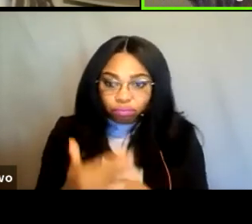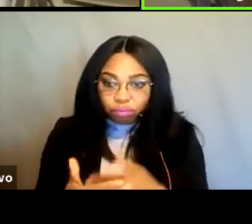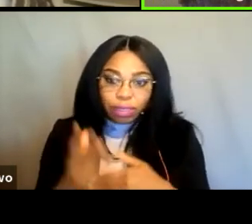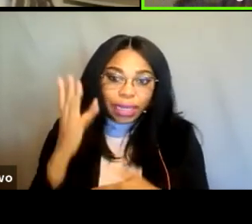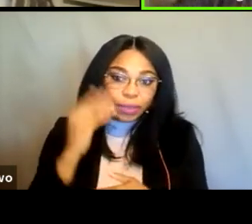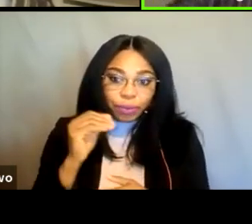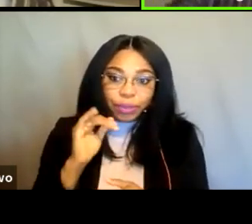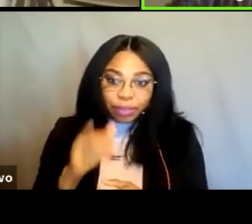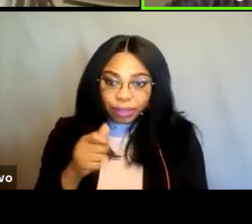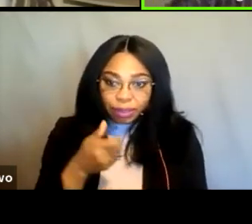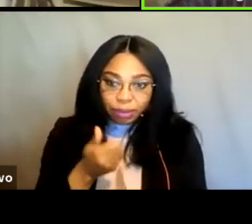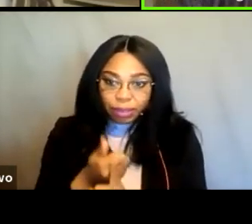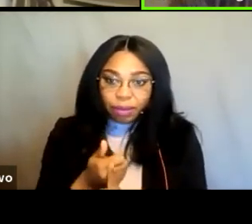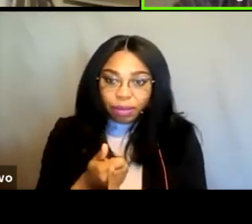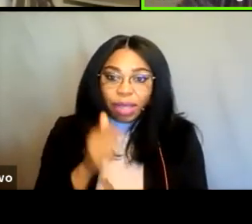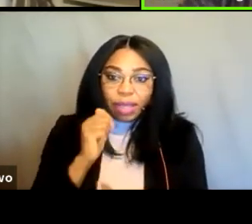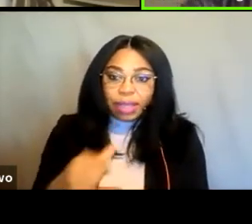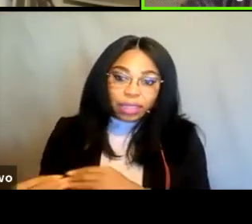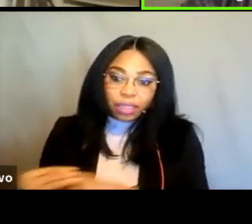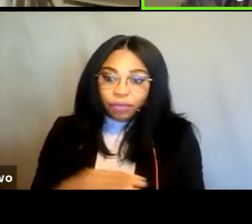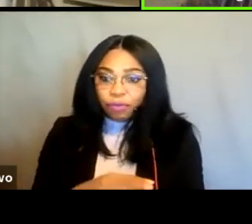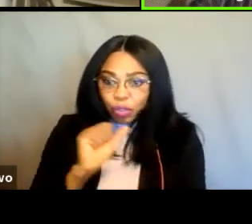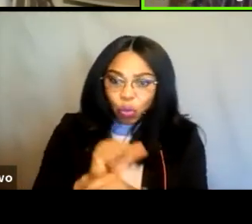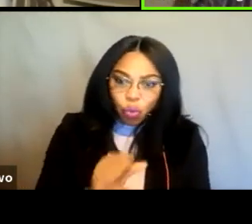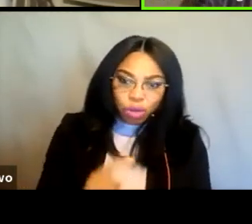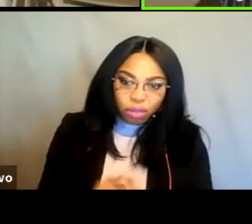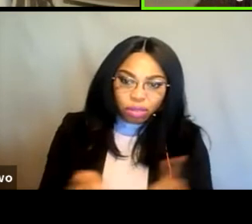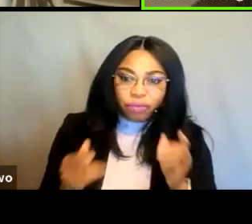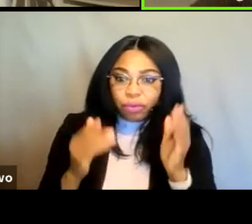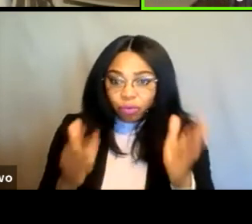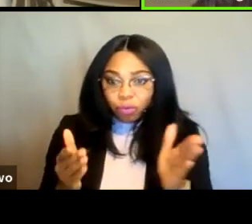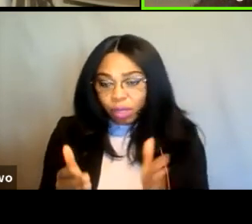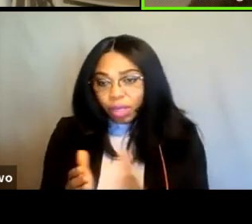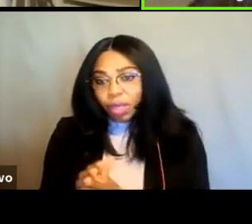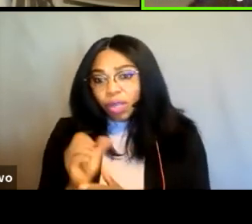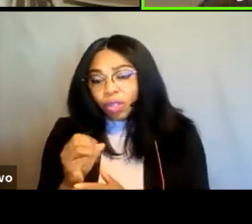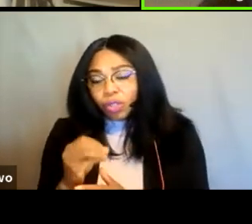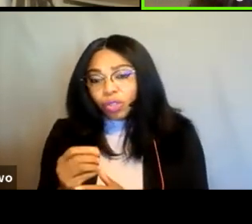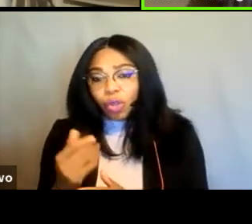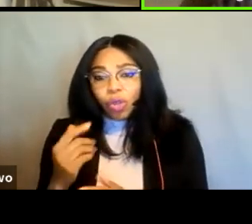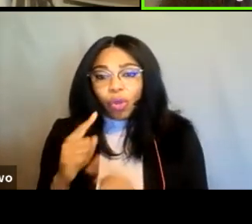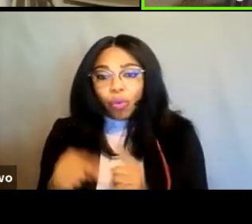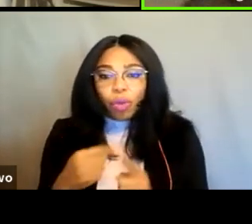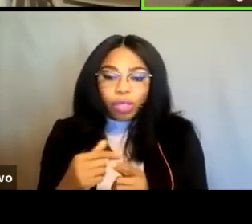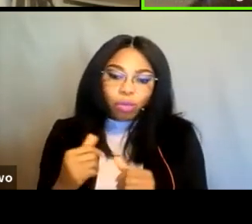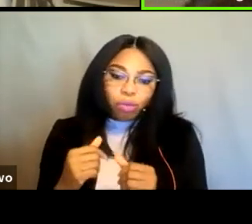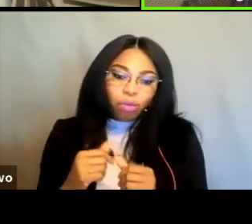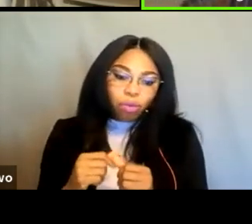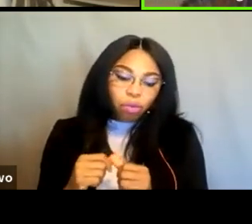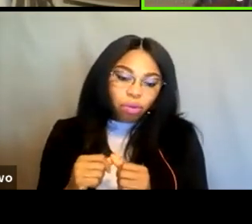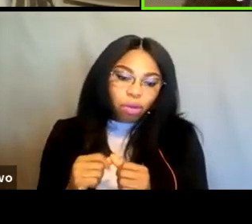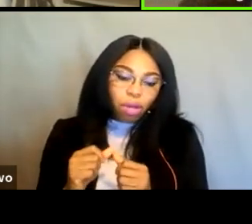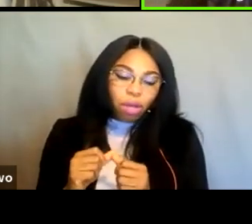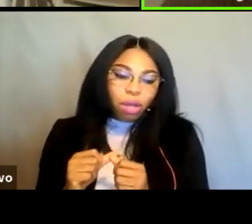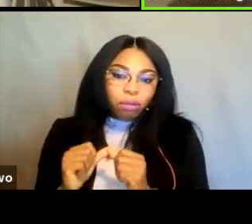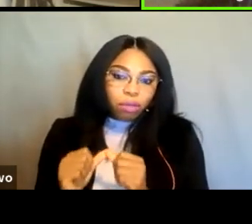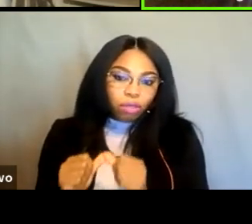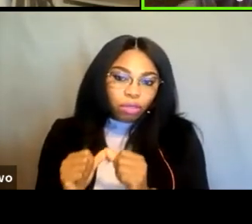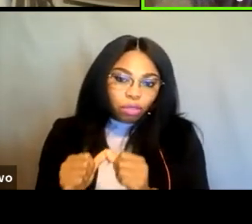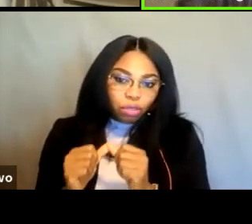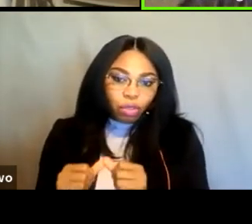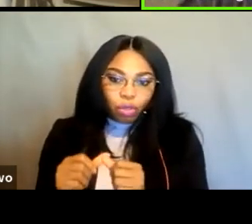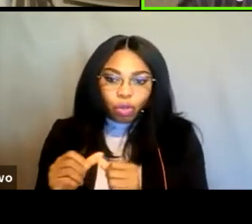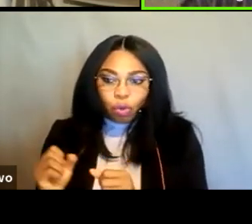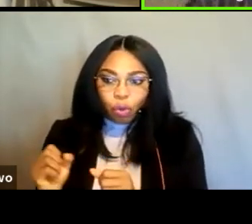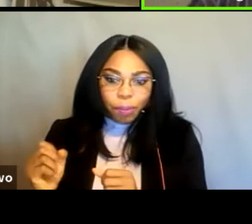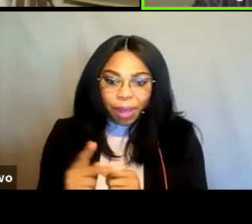this informs the work in a different way. This is why when you're continuously going back to work, you know, going back